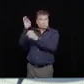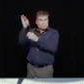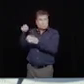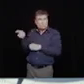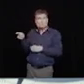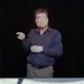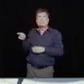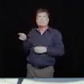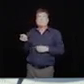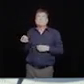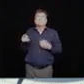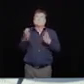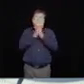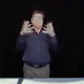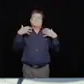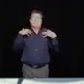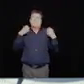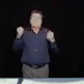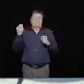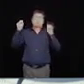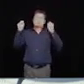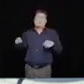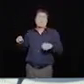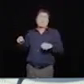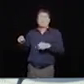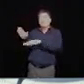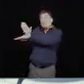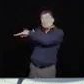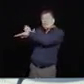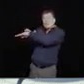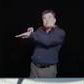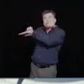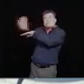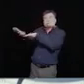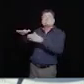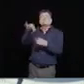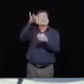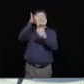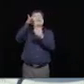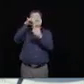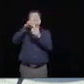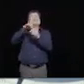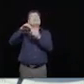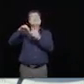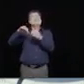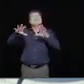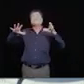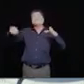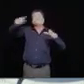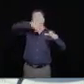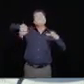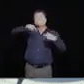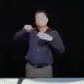British Columbia, should the need arise, to make sure that all of the things that we need to do are in place. And we've had a